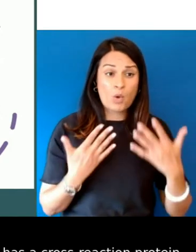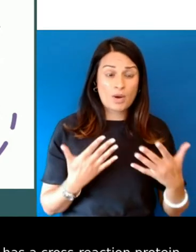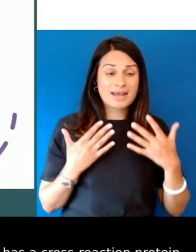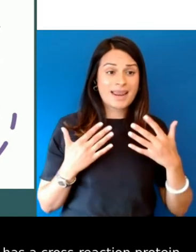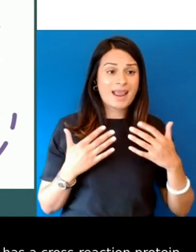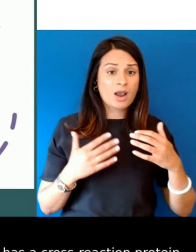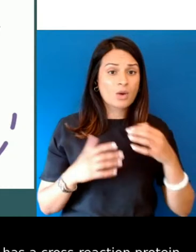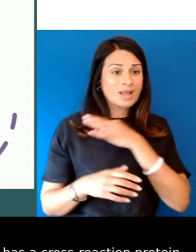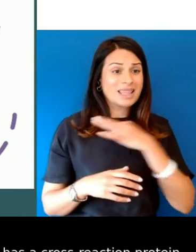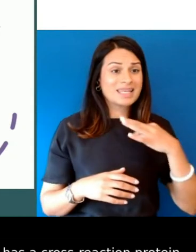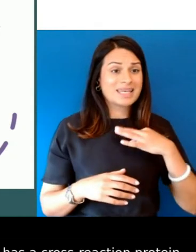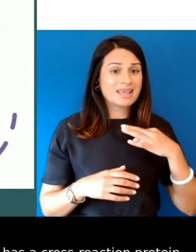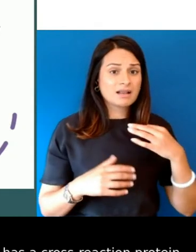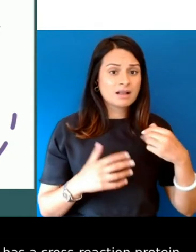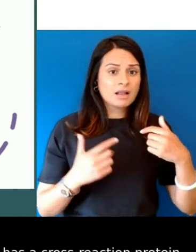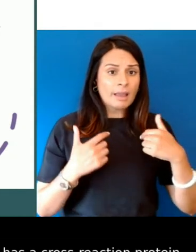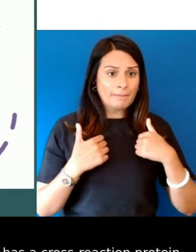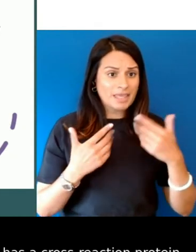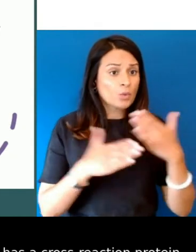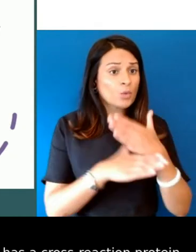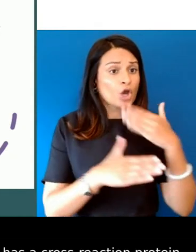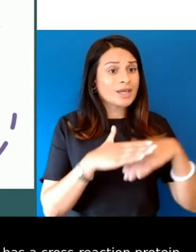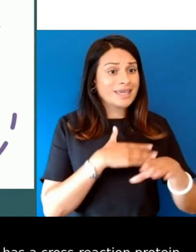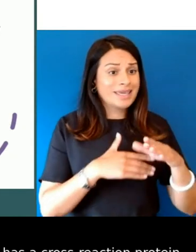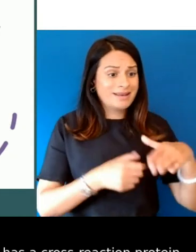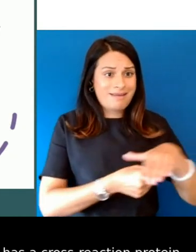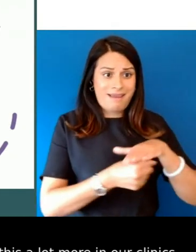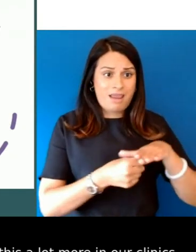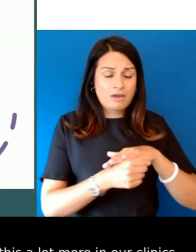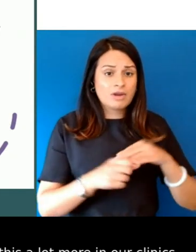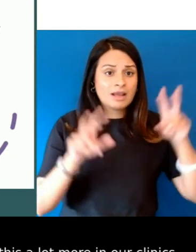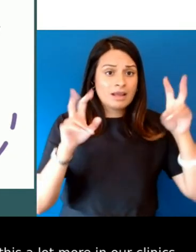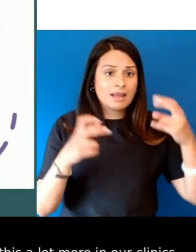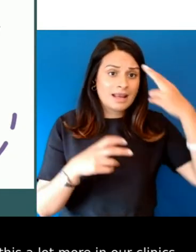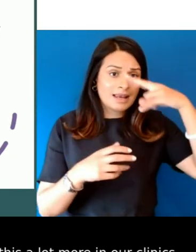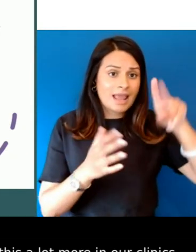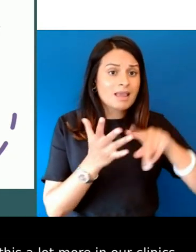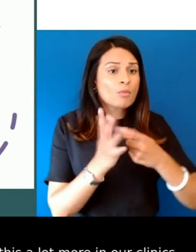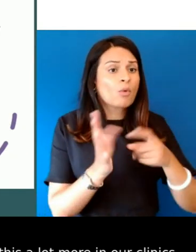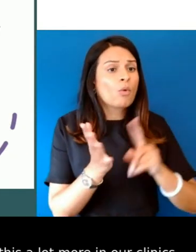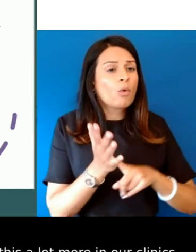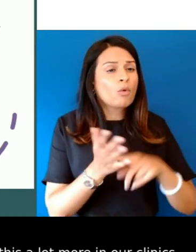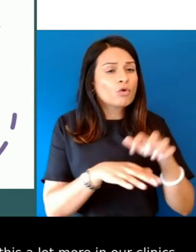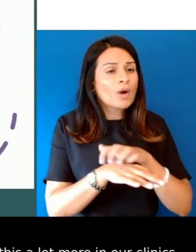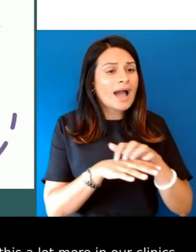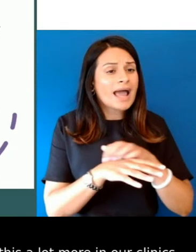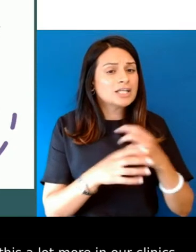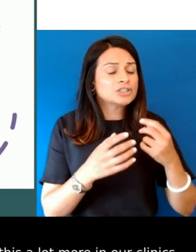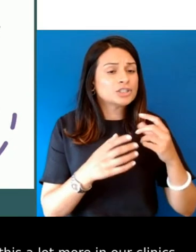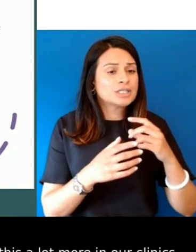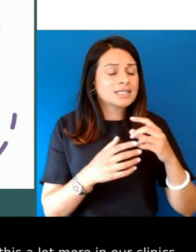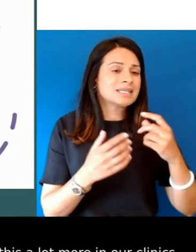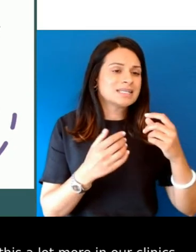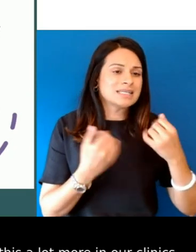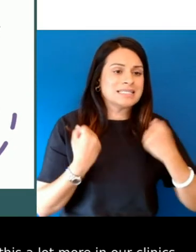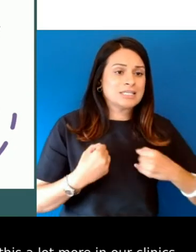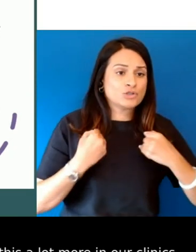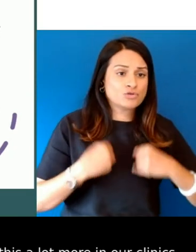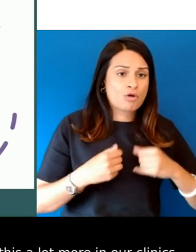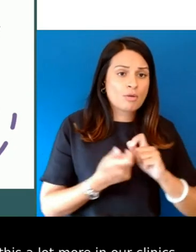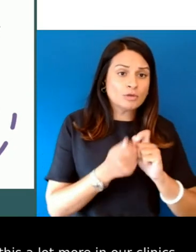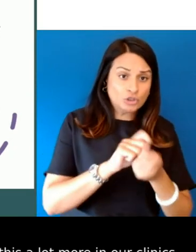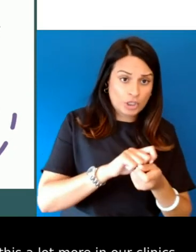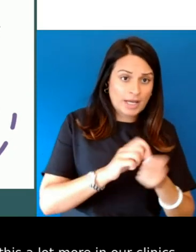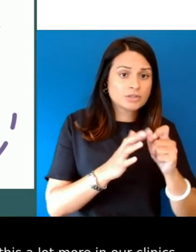analogy we've it used to be something used to be called oral allergy syndrome we've moved now into pollen food syndrome but if you're